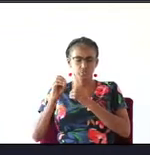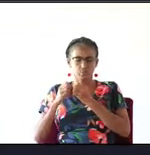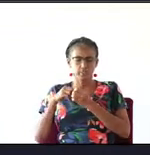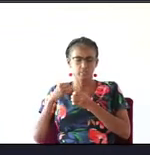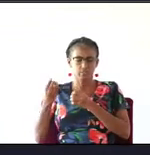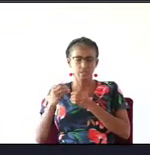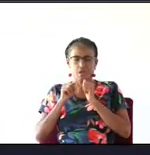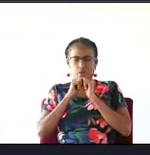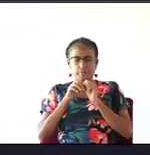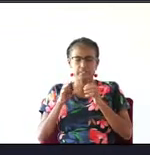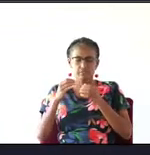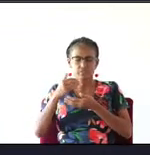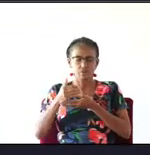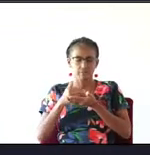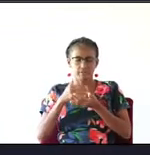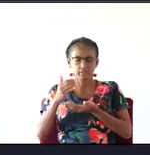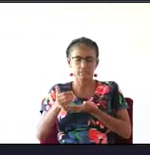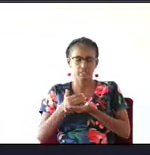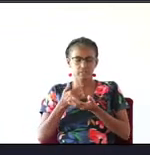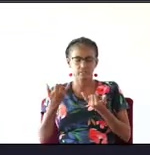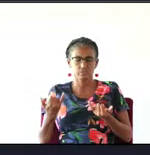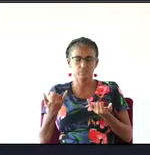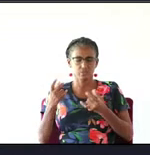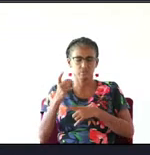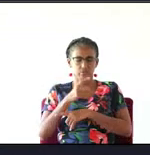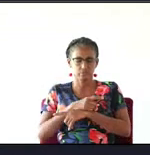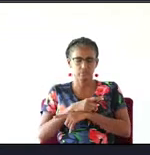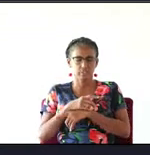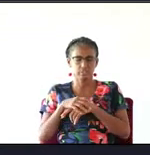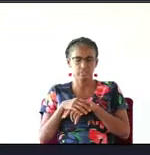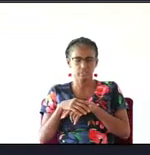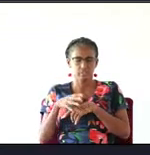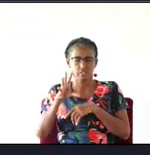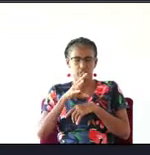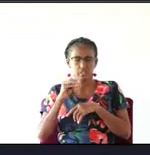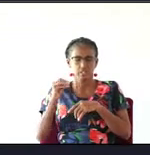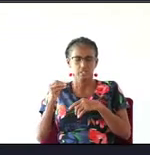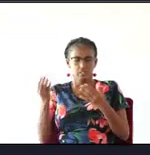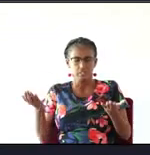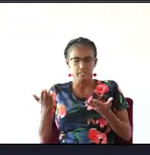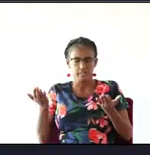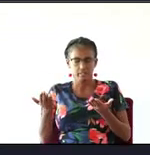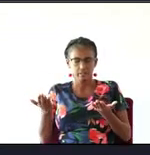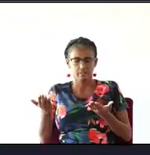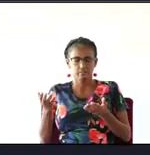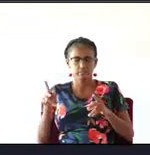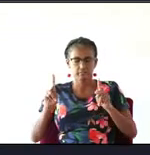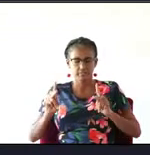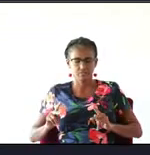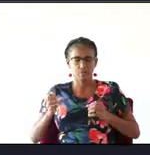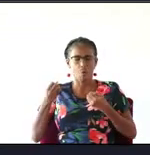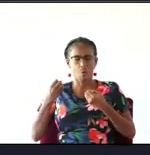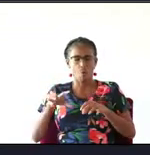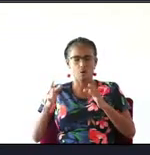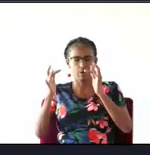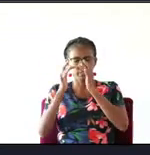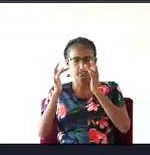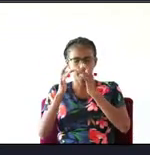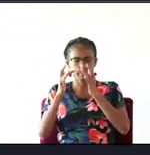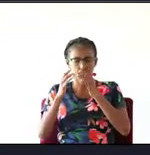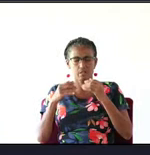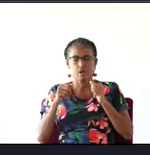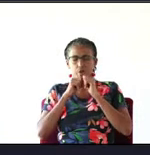Bless the offerings collected today, here physically, and those who will be collected online. Bless it and use it for the